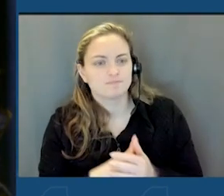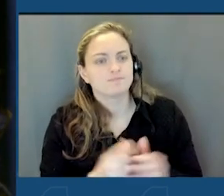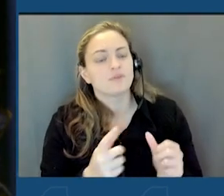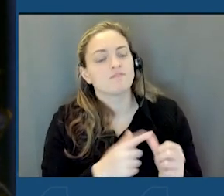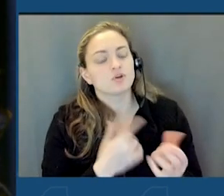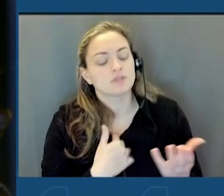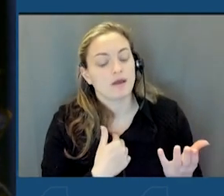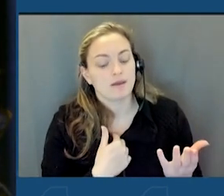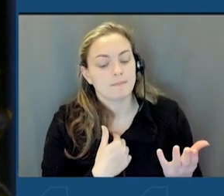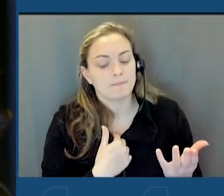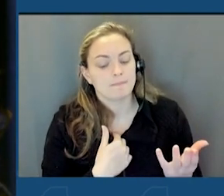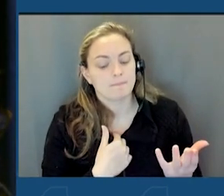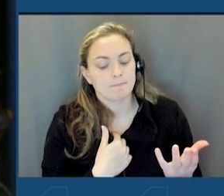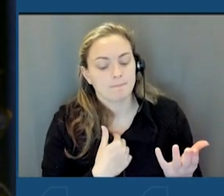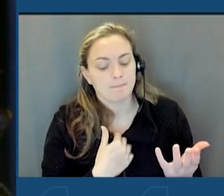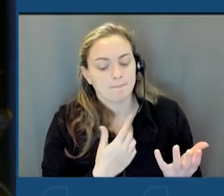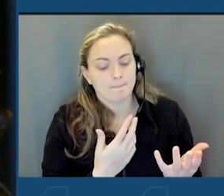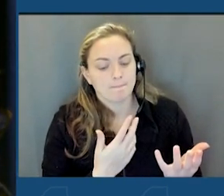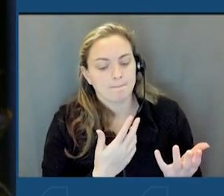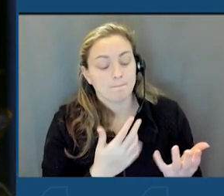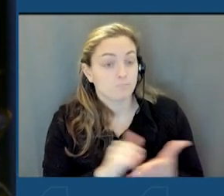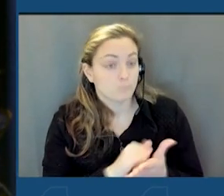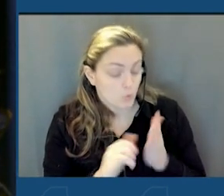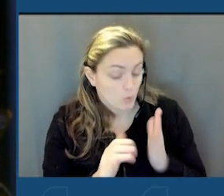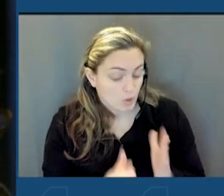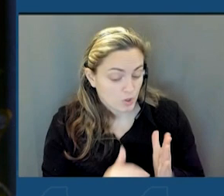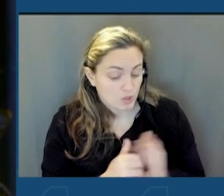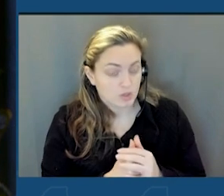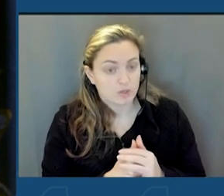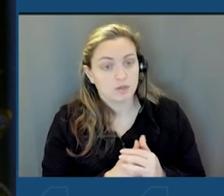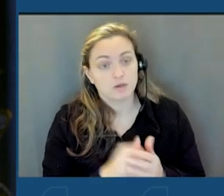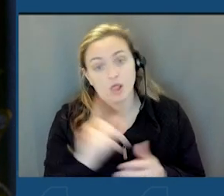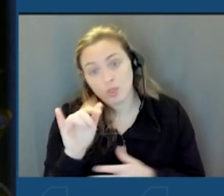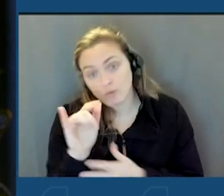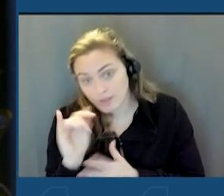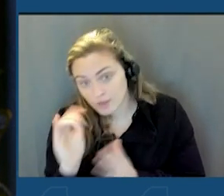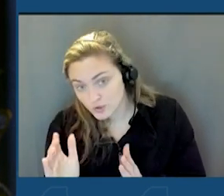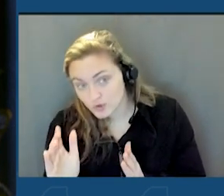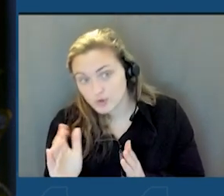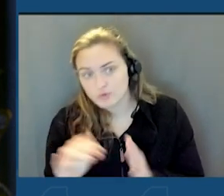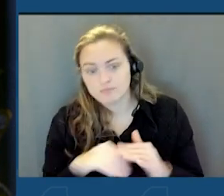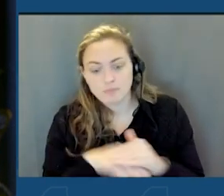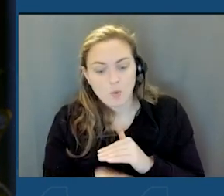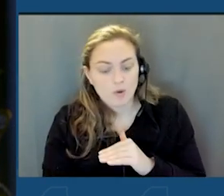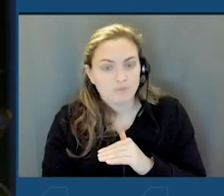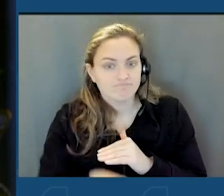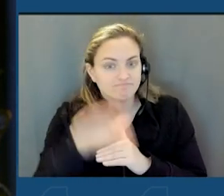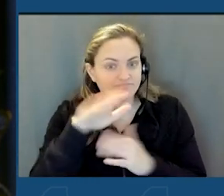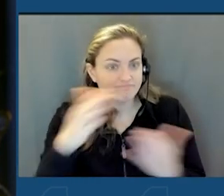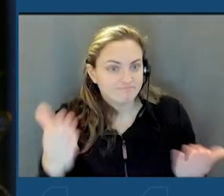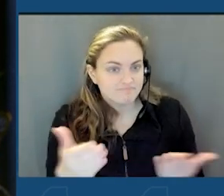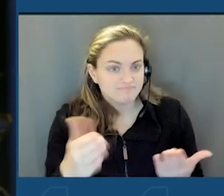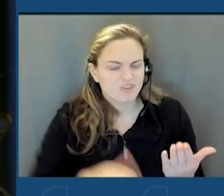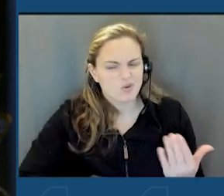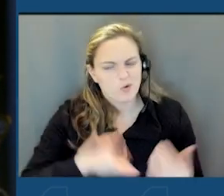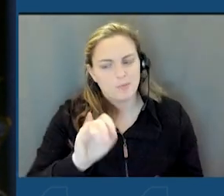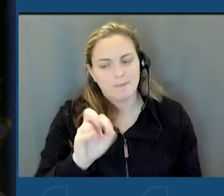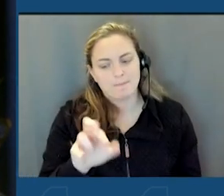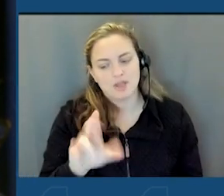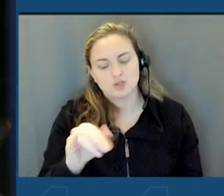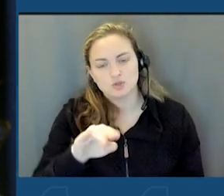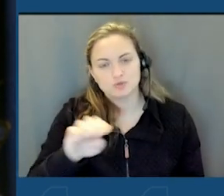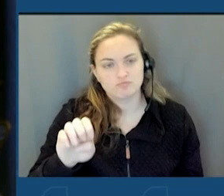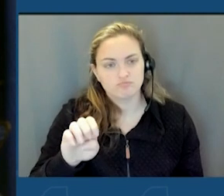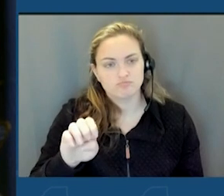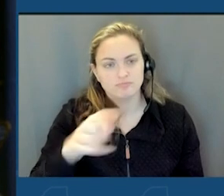am a New Yorker. I'm a Long Islander. I was born and raised here. I grew up in Bay Shore, and I'm that